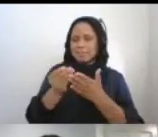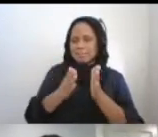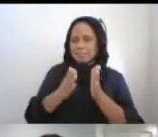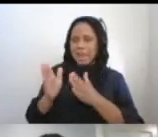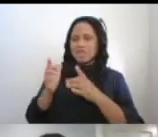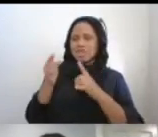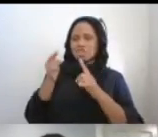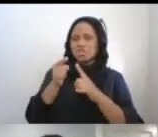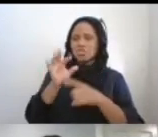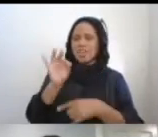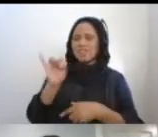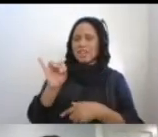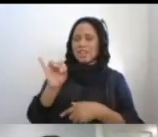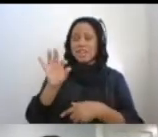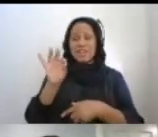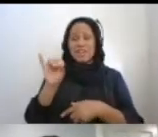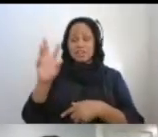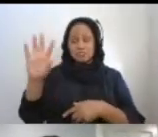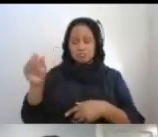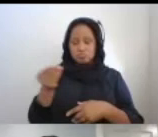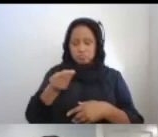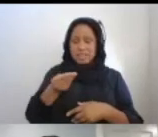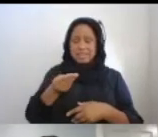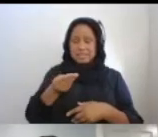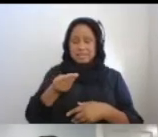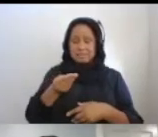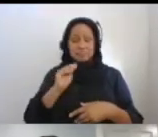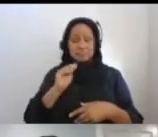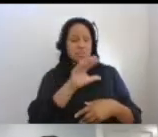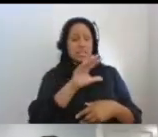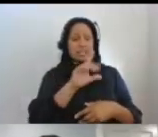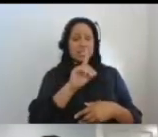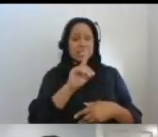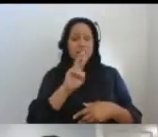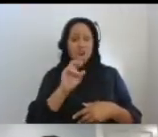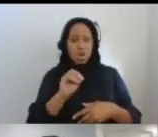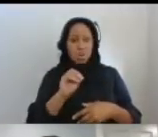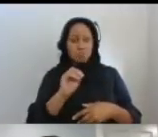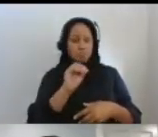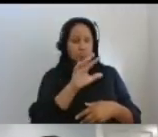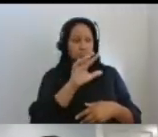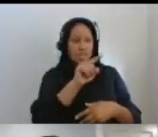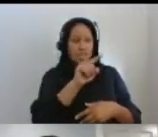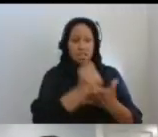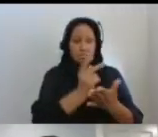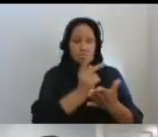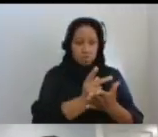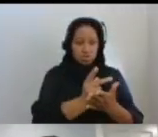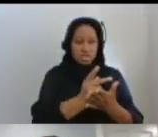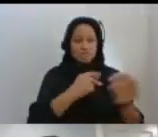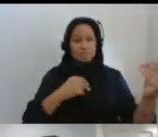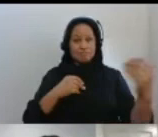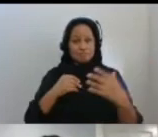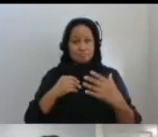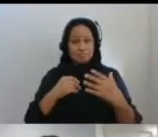then submits that budget to the DDRO, and they approve it, and it comes back to you in the form